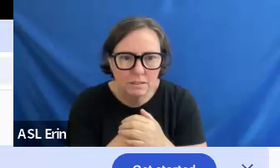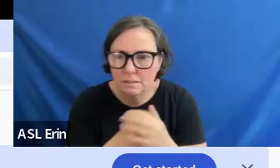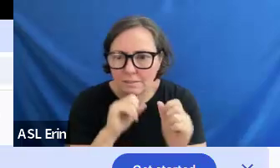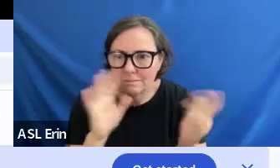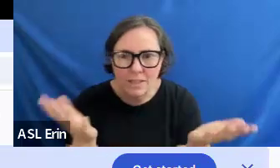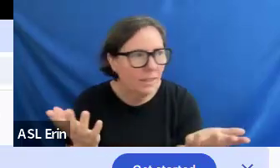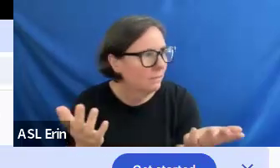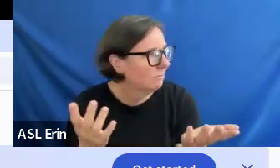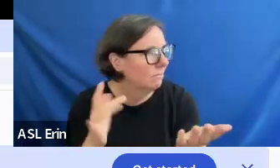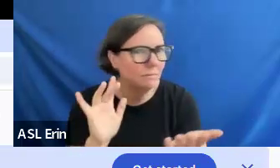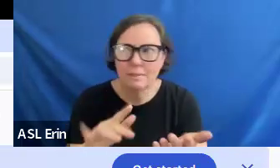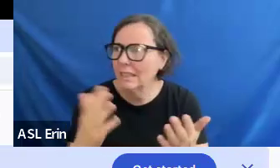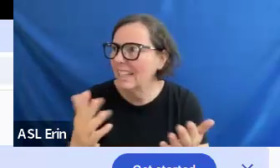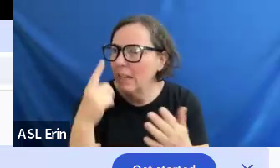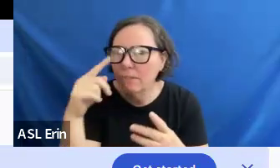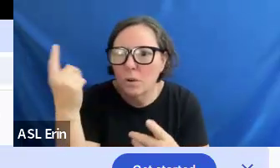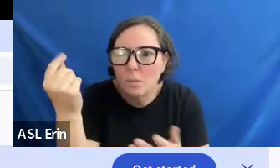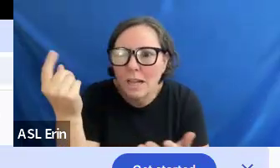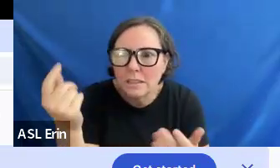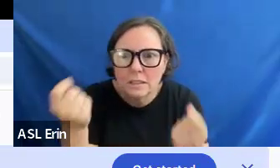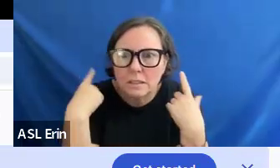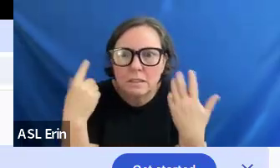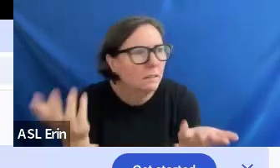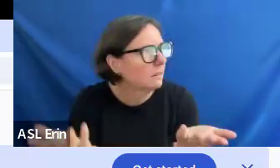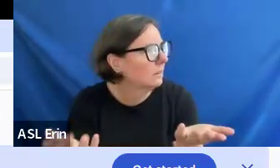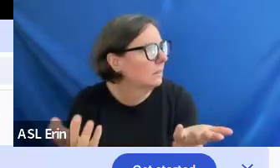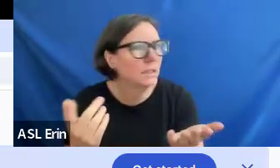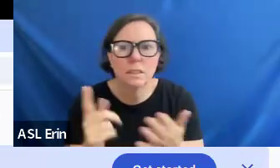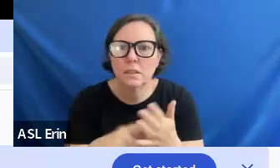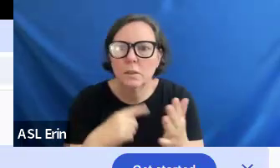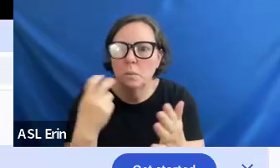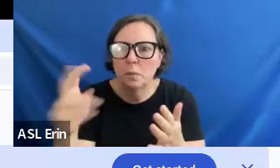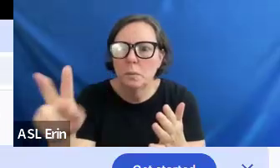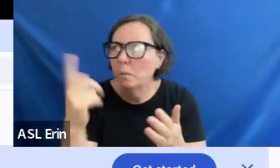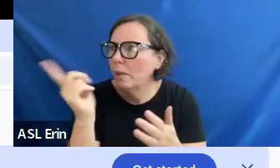Absolutely nothing. Does it tell you did it tell you what you're clicking on? Well, a link.